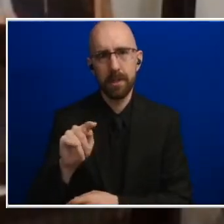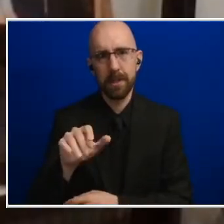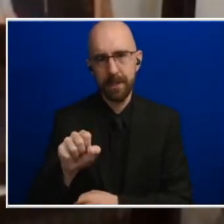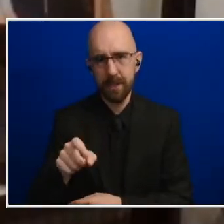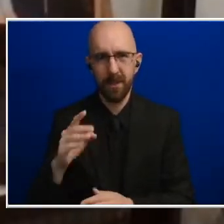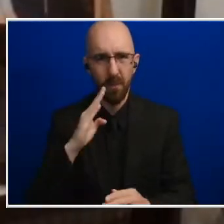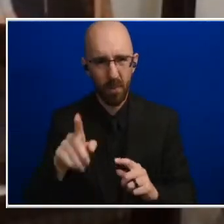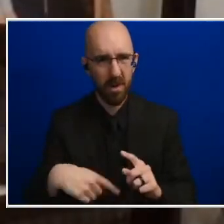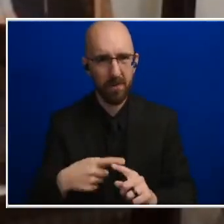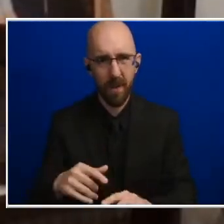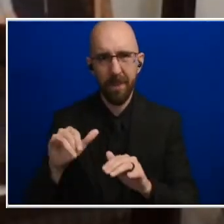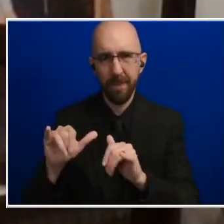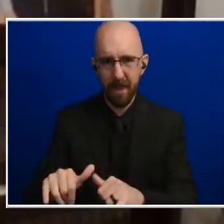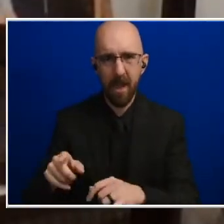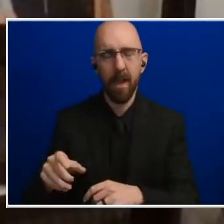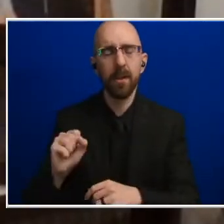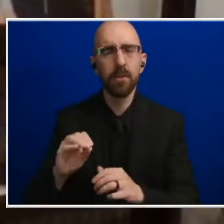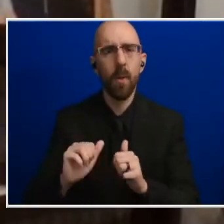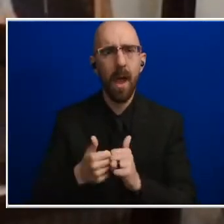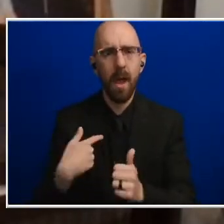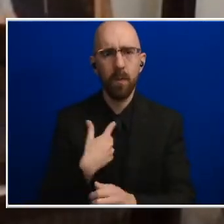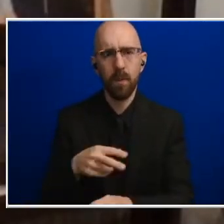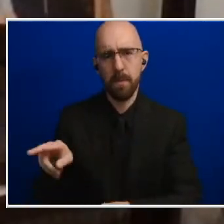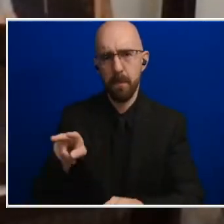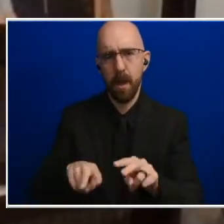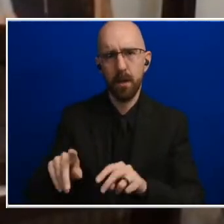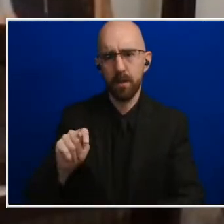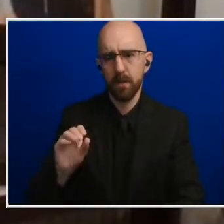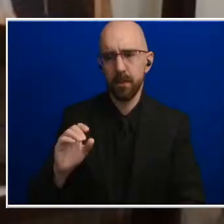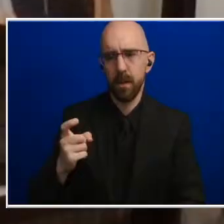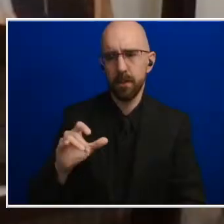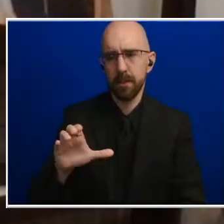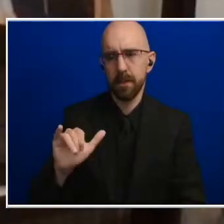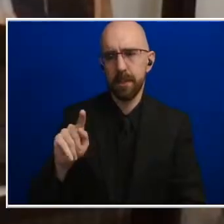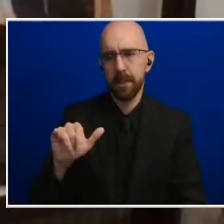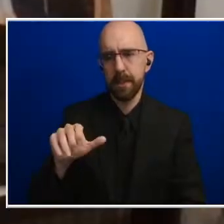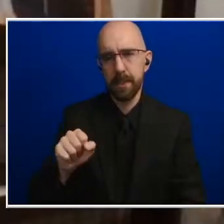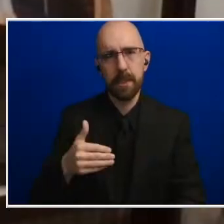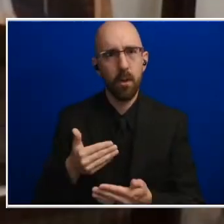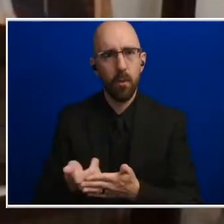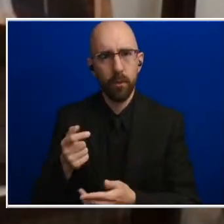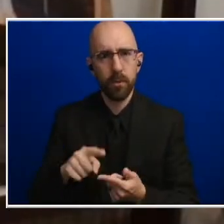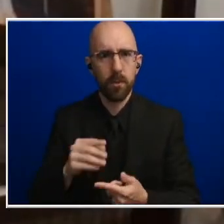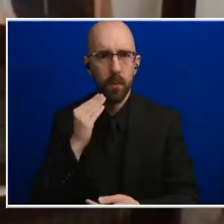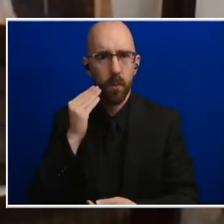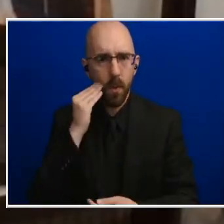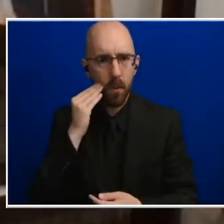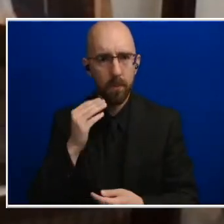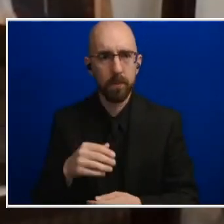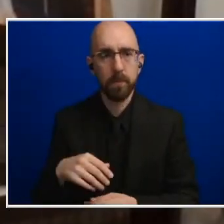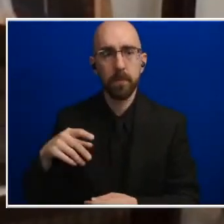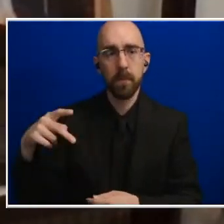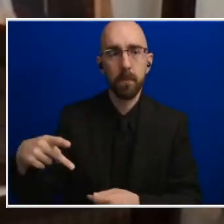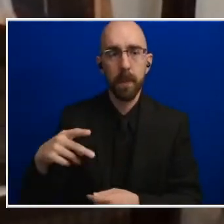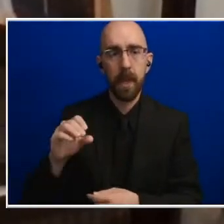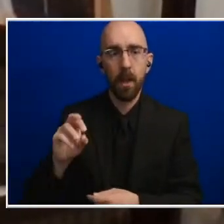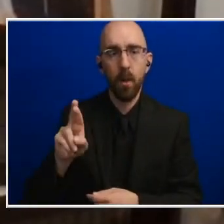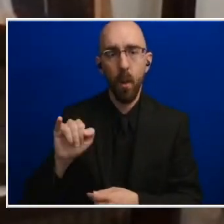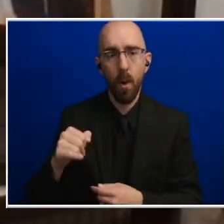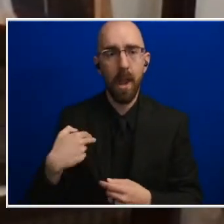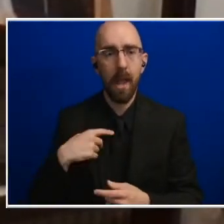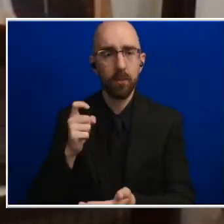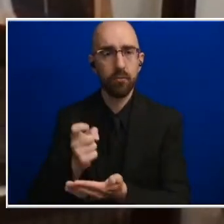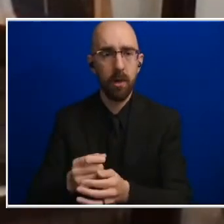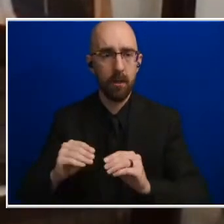And so how do we monitor those toxicities closer to home? PCORI actually has a grant out right now that I think